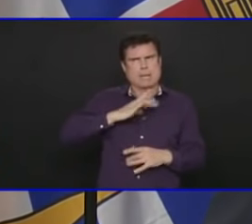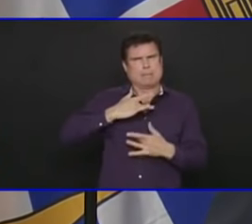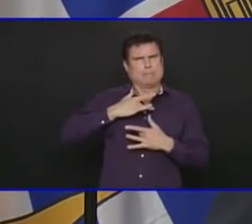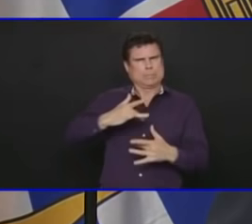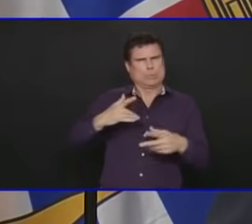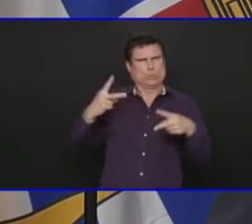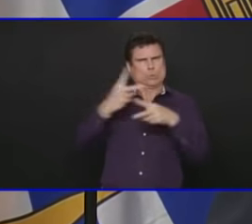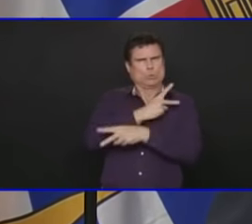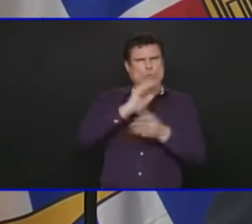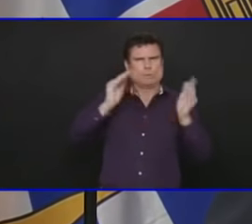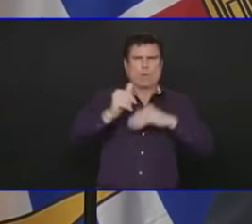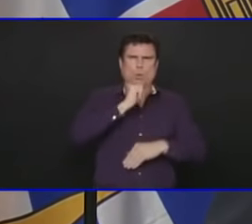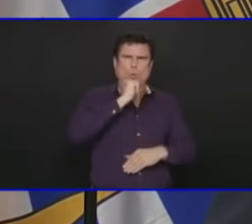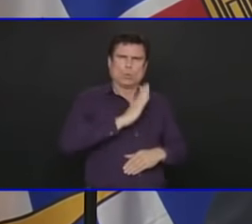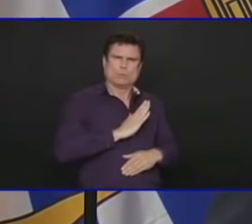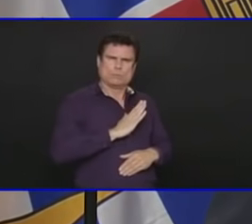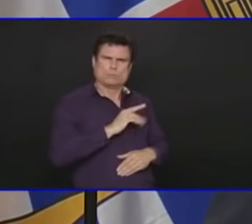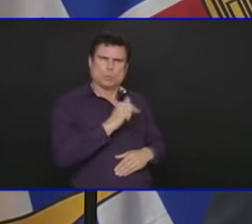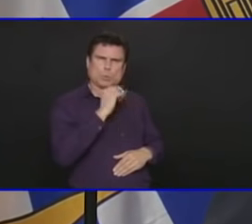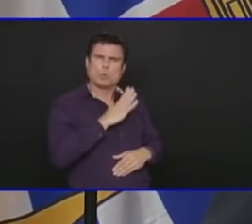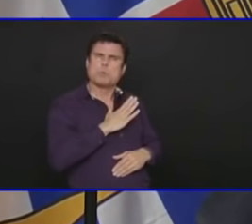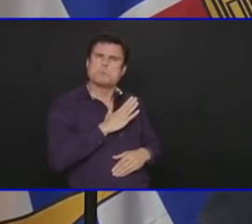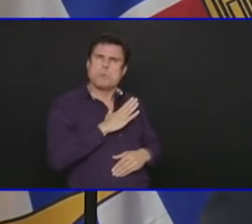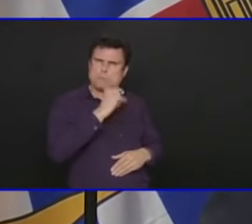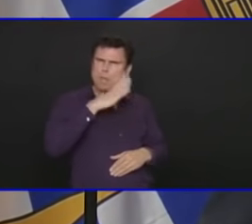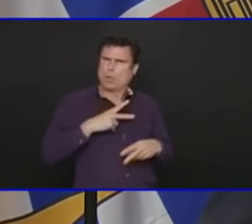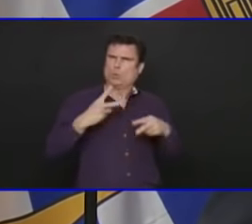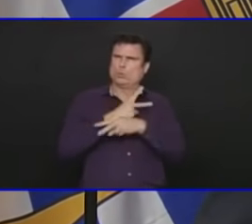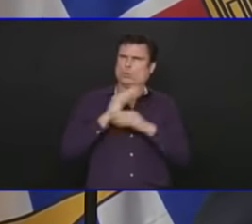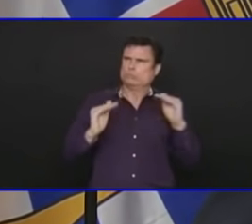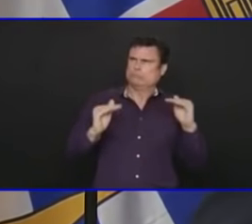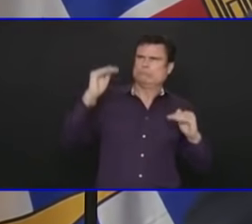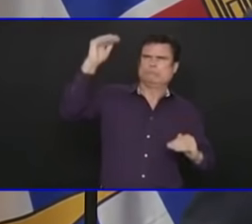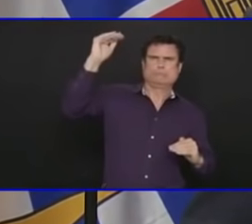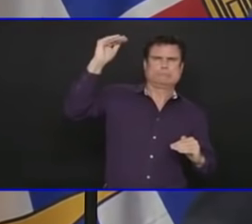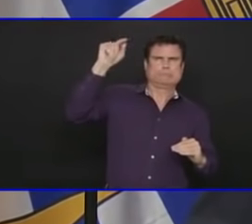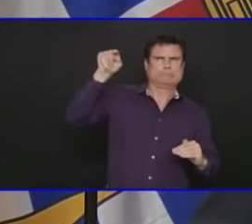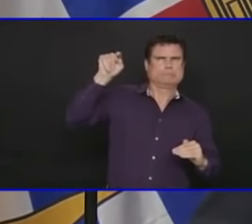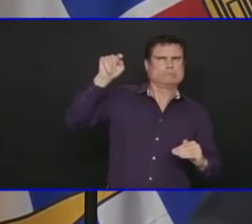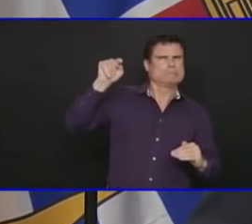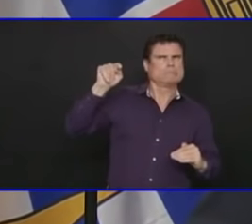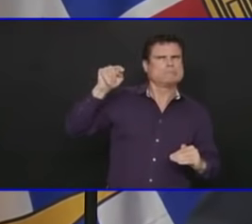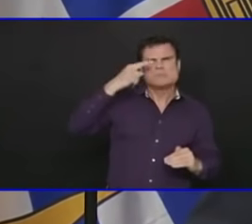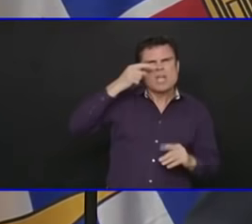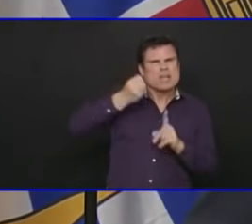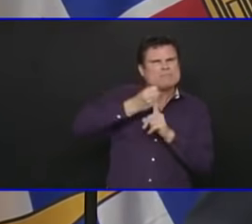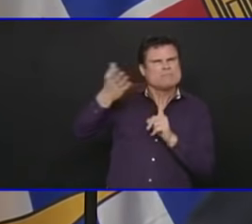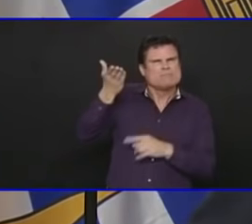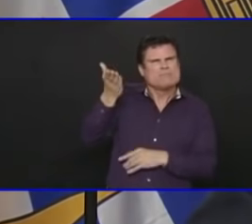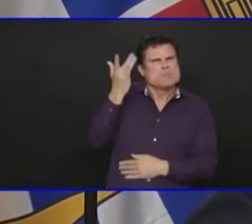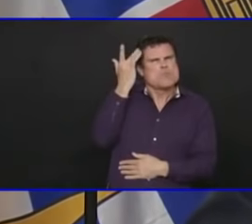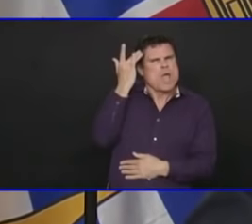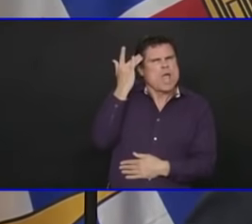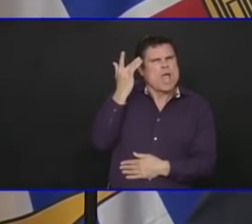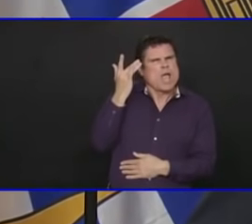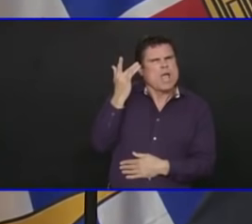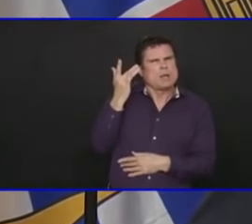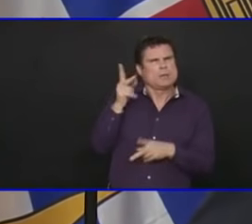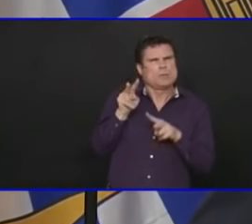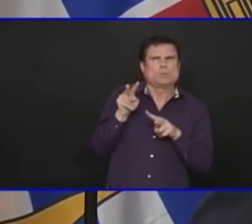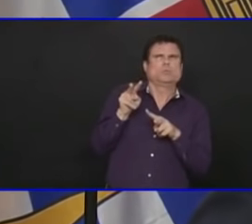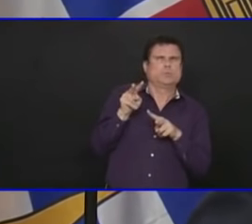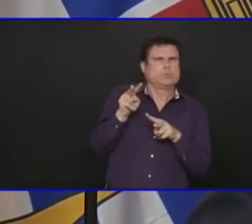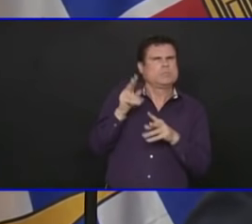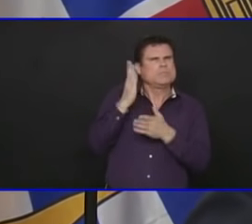subject to getting very ill? Yeah, it's interesting. We don't actually know a whole lot. So in terms of the